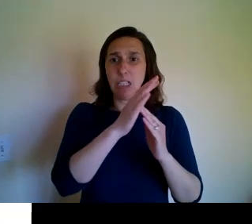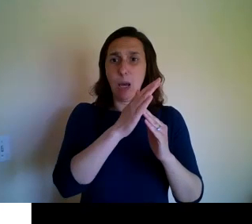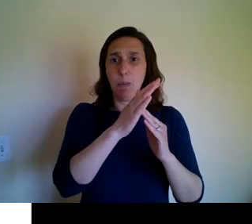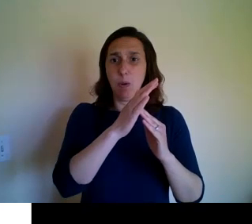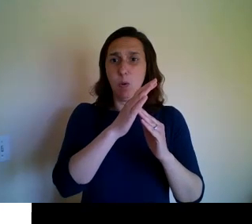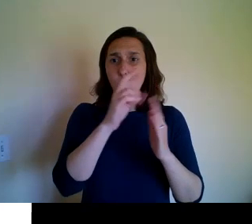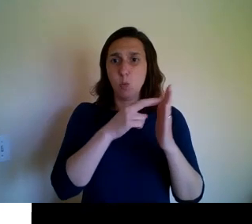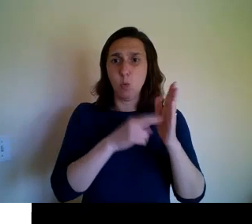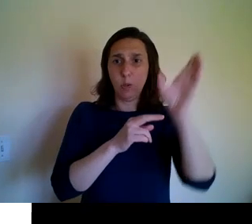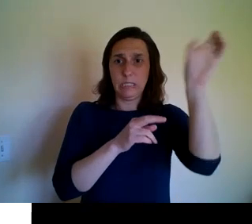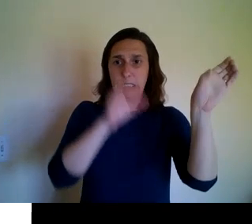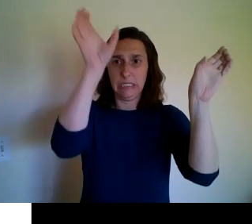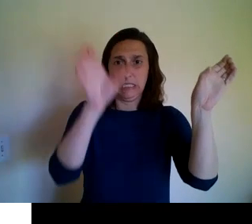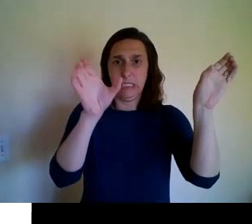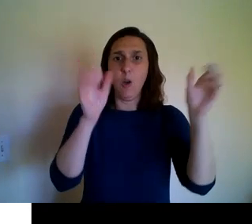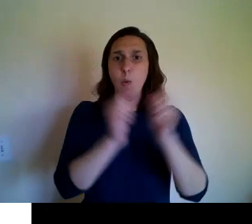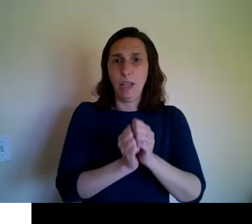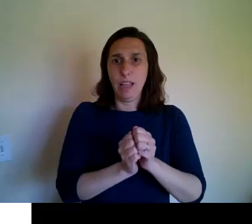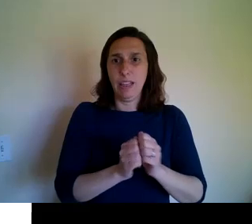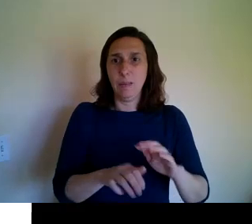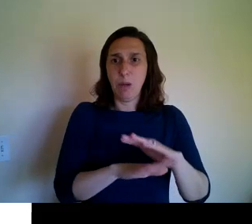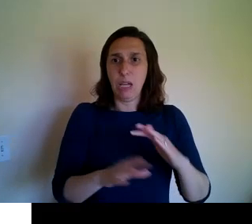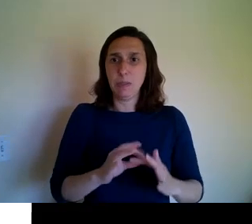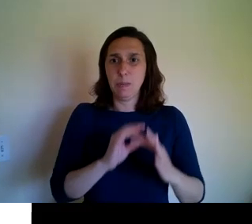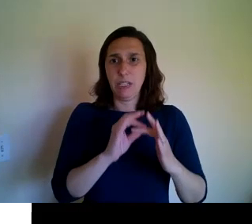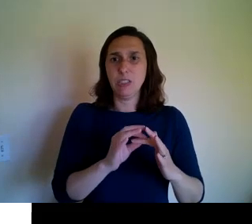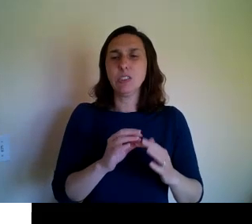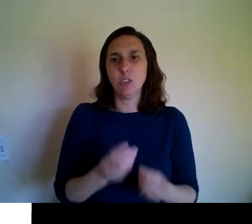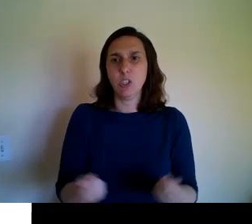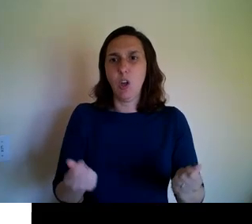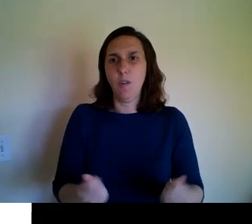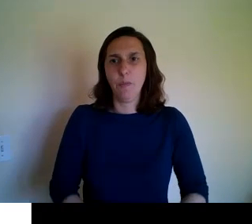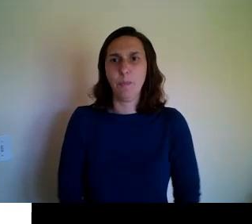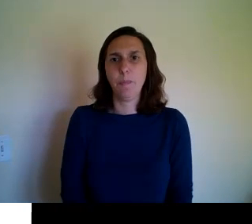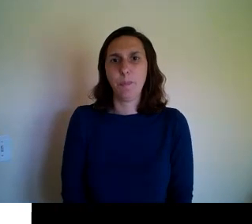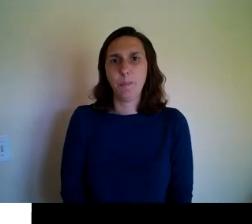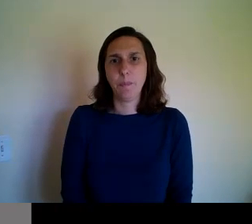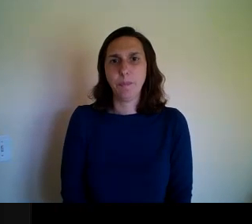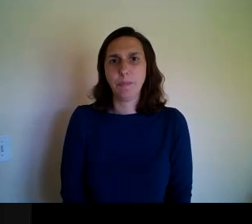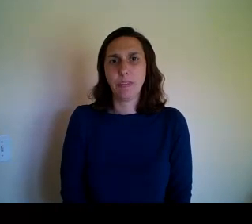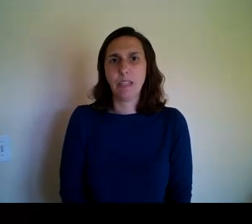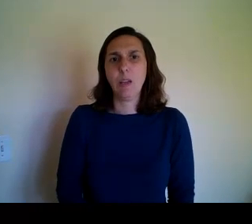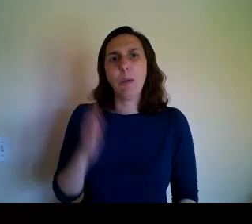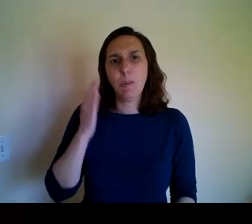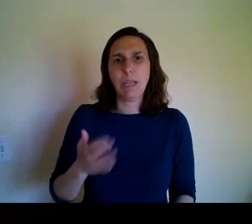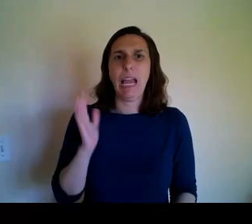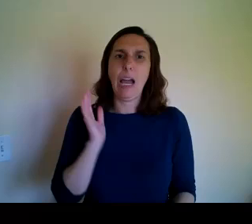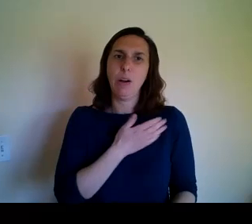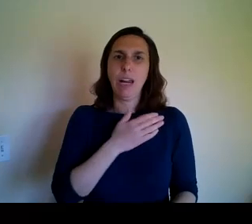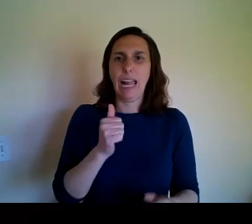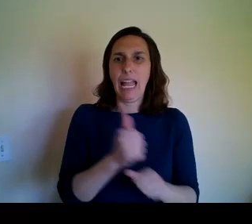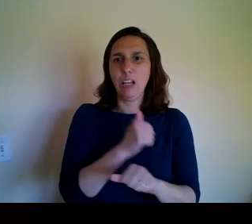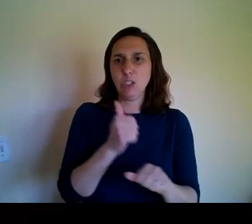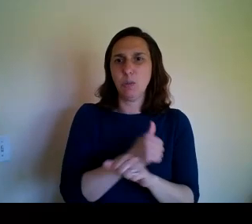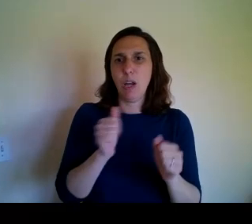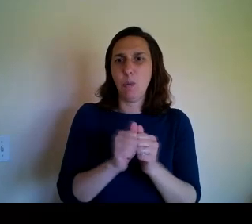to let us solve. And it's going to show us what's going to be known as our algebra with logarithms.